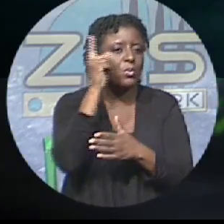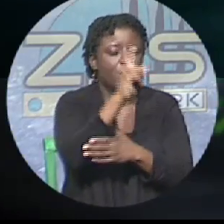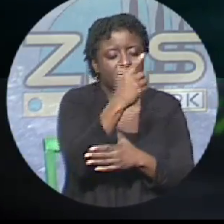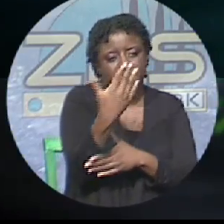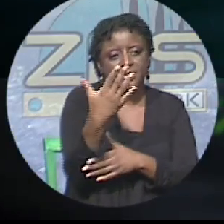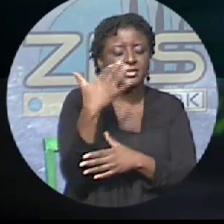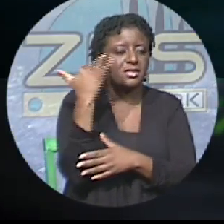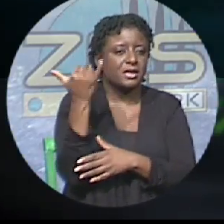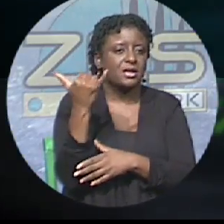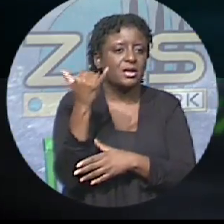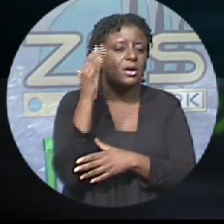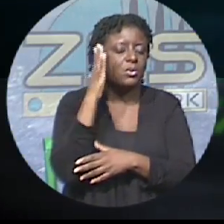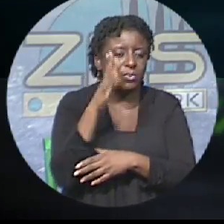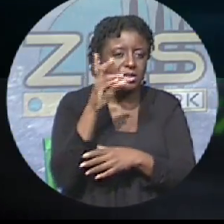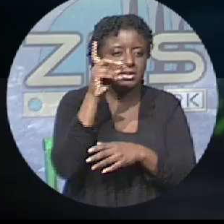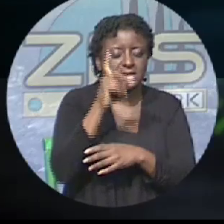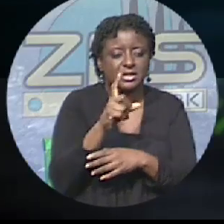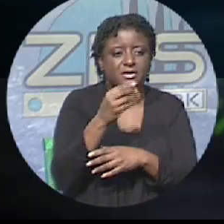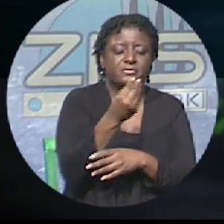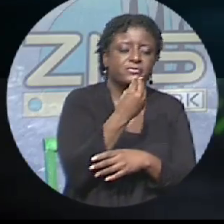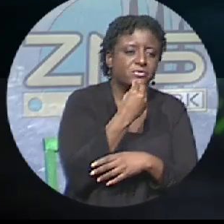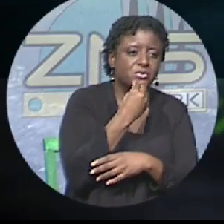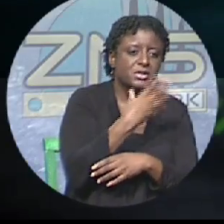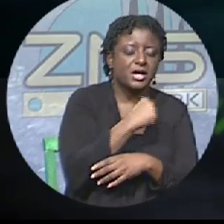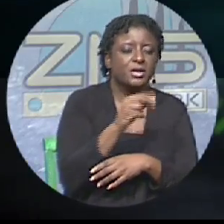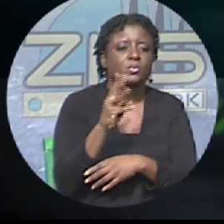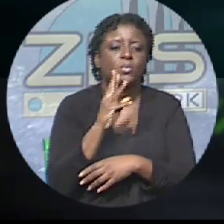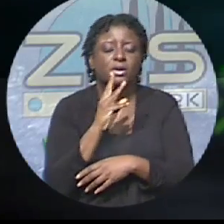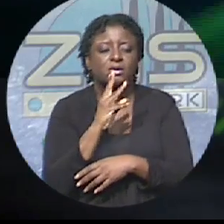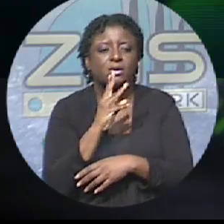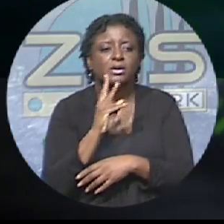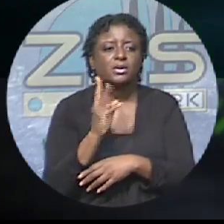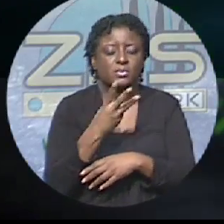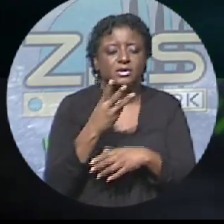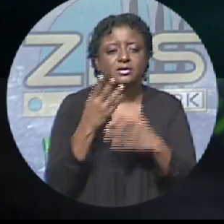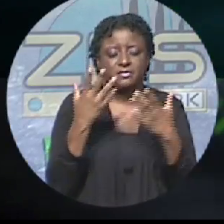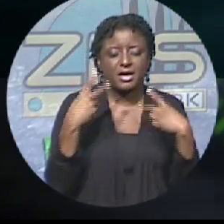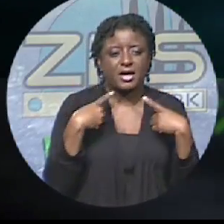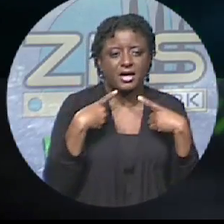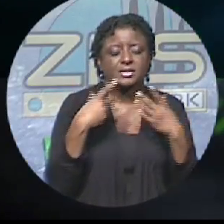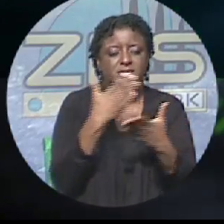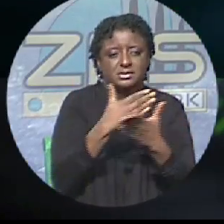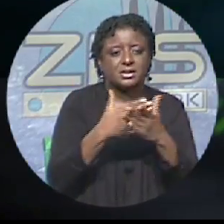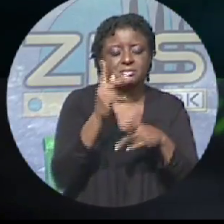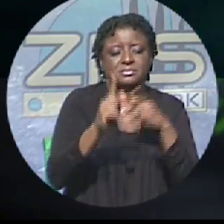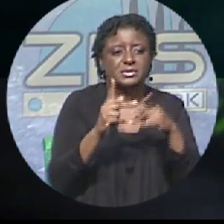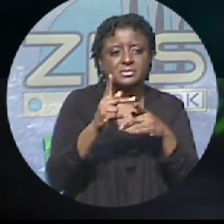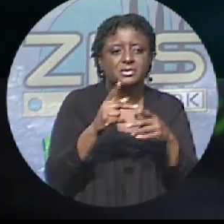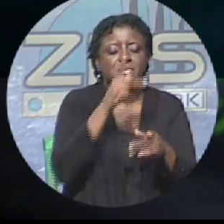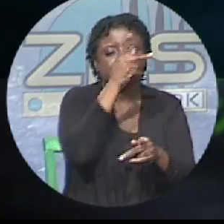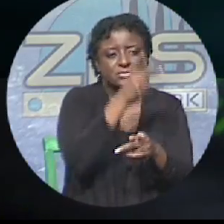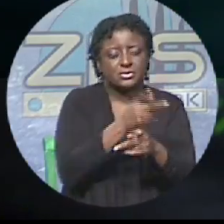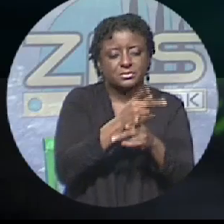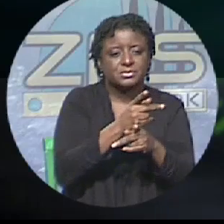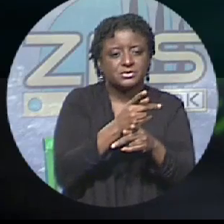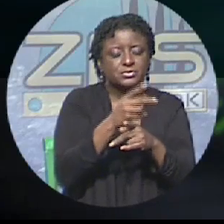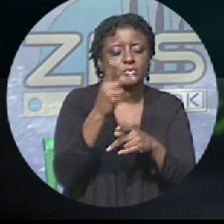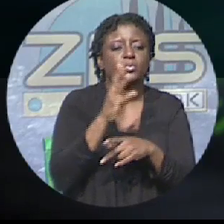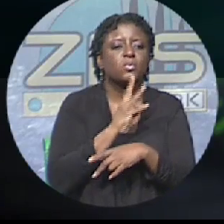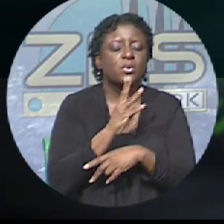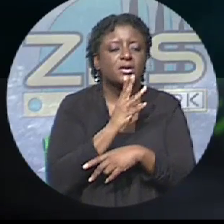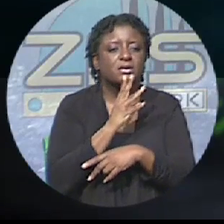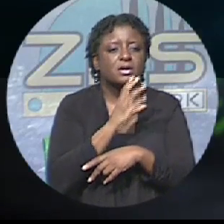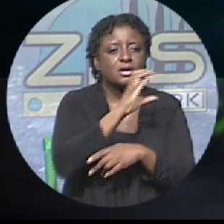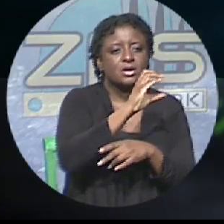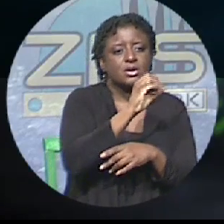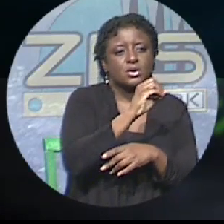is food and water. We've already had some partners step forth and pledge to donate water. Caribbean Bottling,